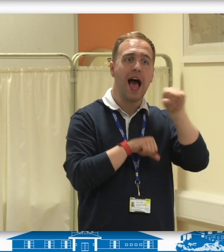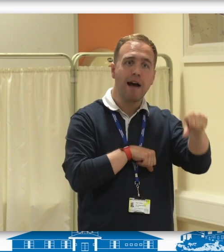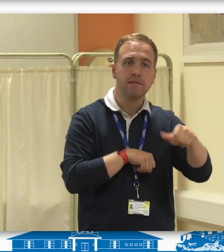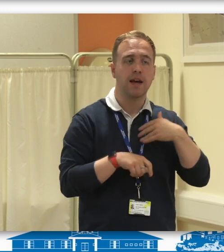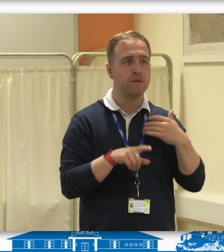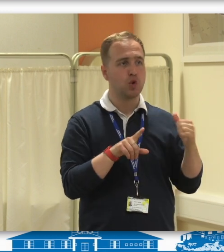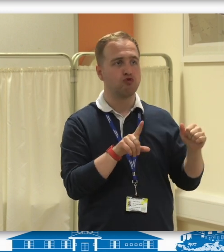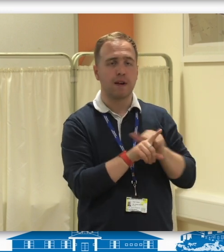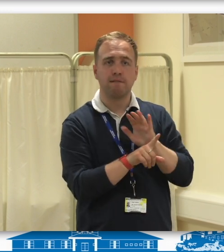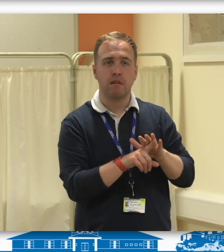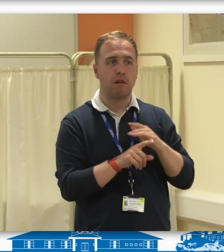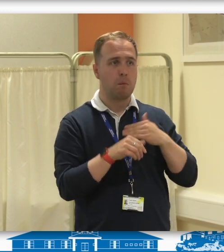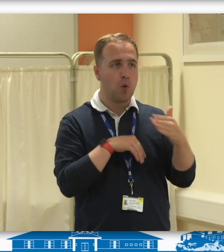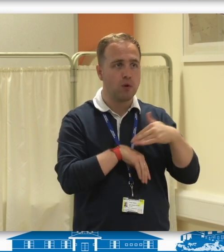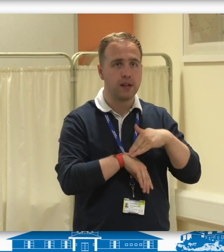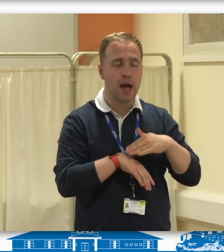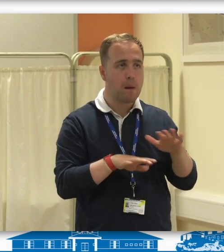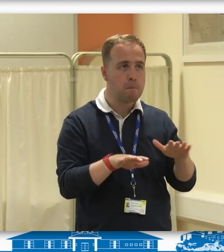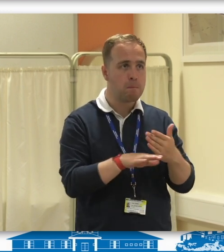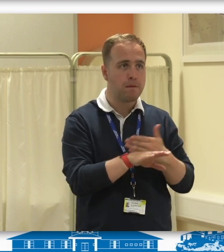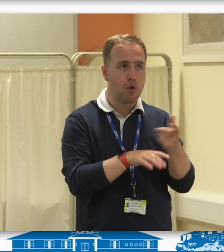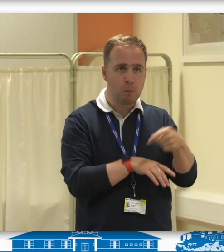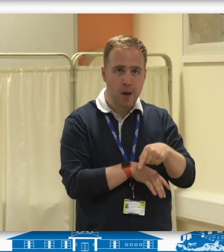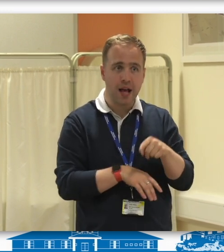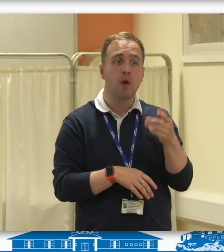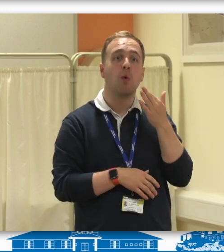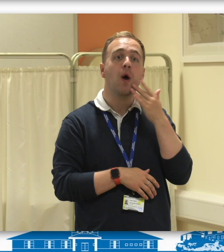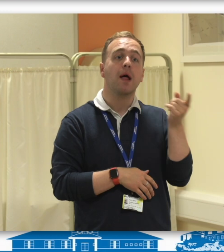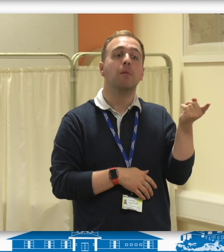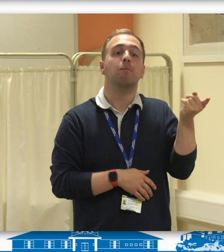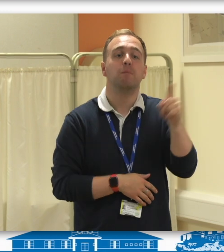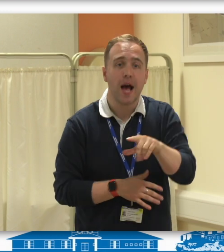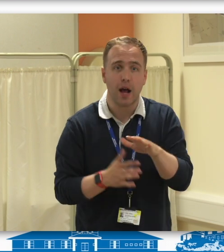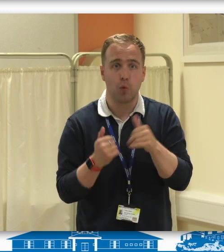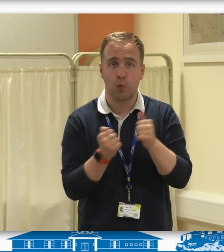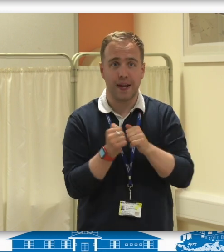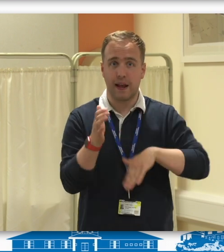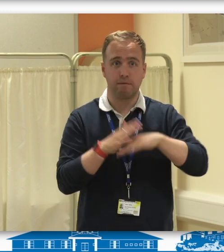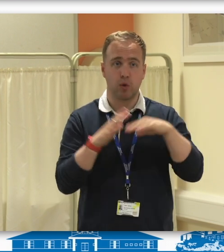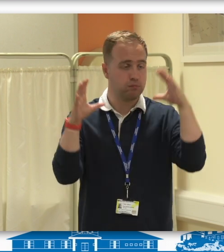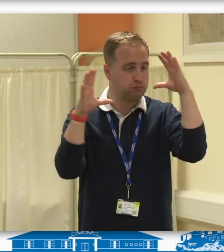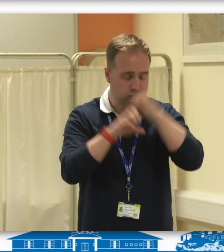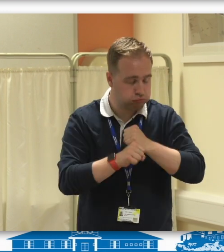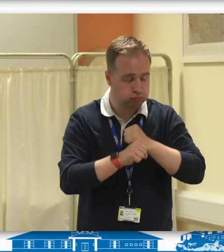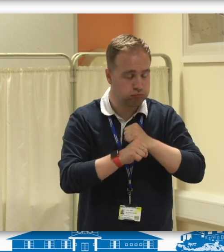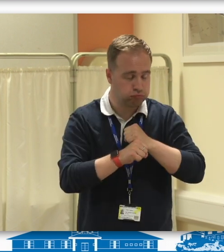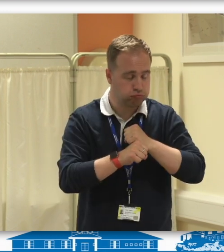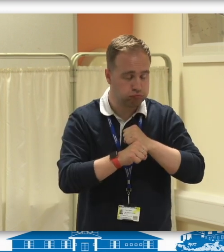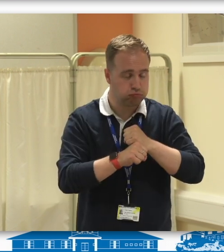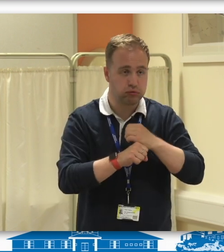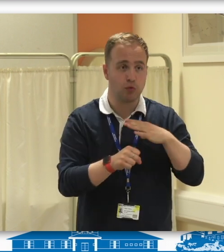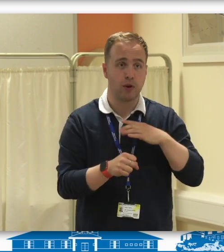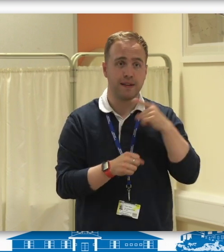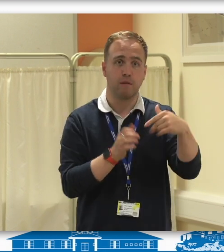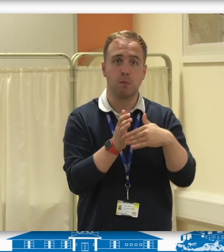back home. And then when I did get home, I'd sleep through the whole weekend just to recover so I was able to be ready for work the following